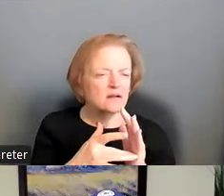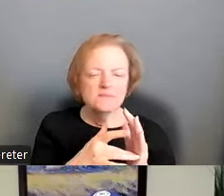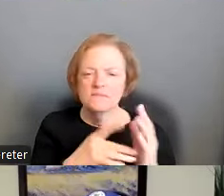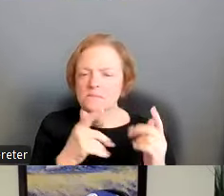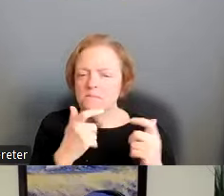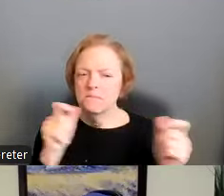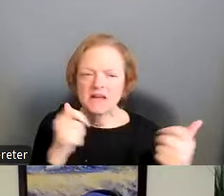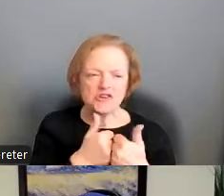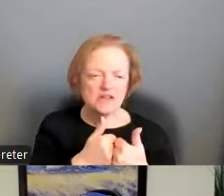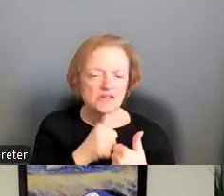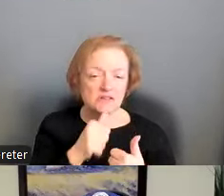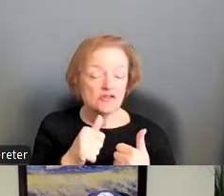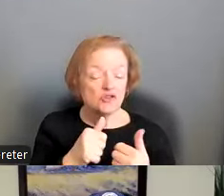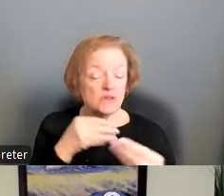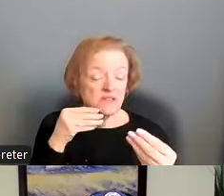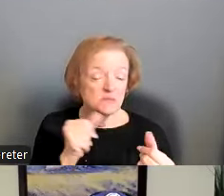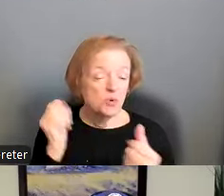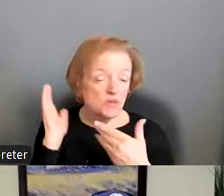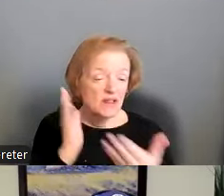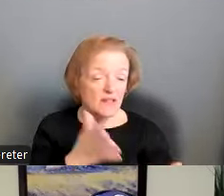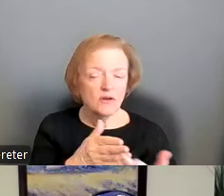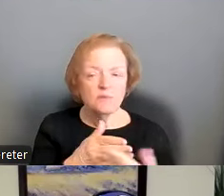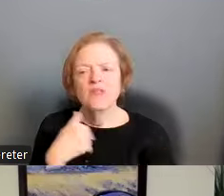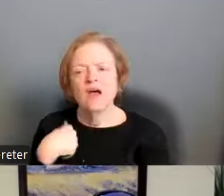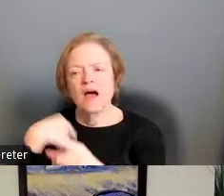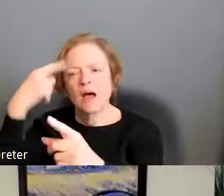really smooth delivery. I guess I was thinking